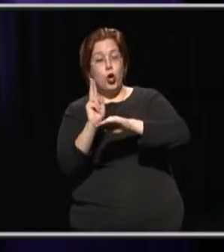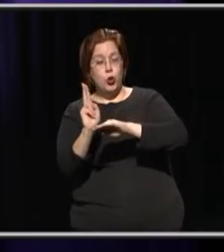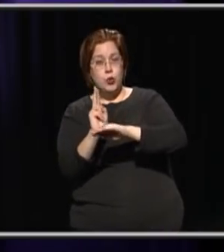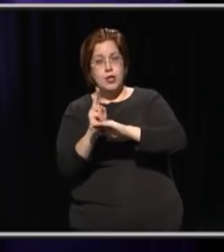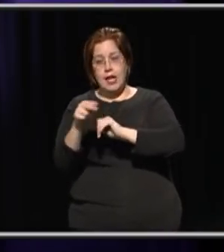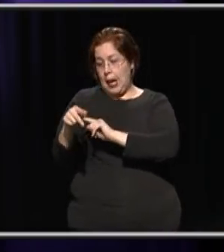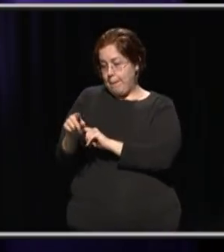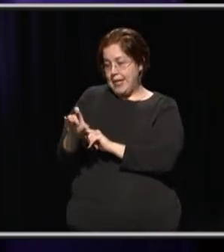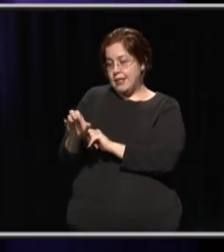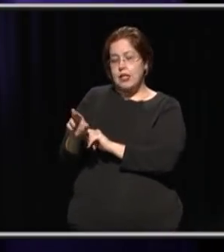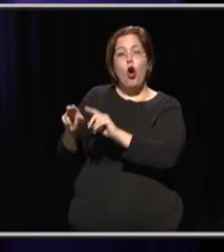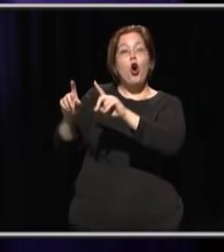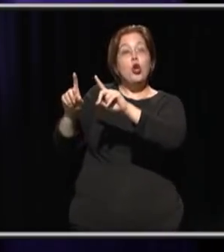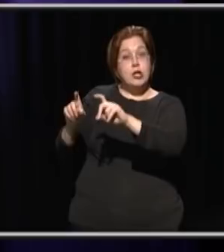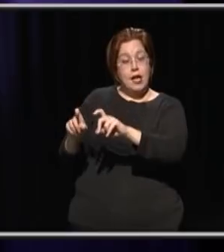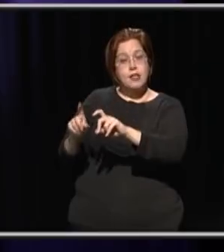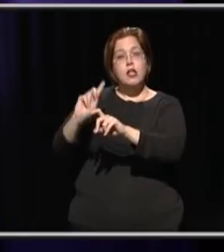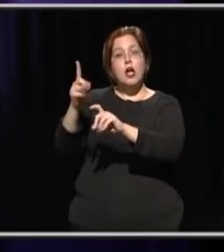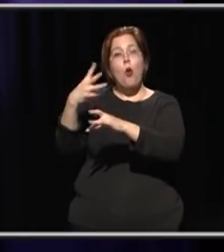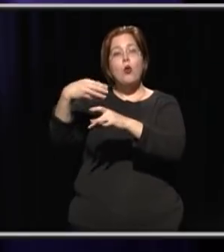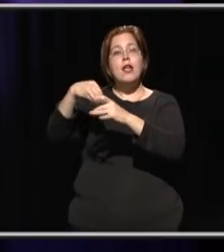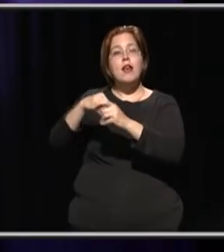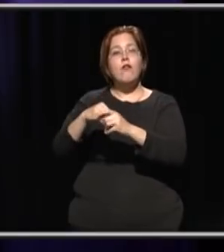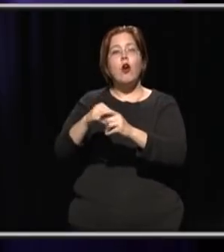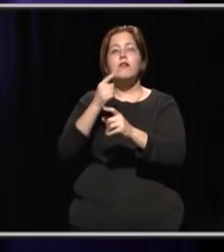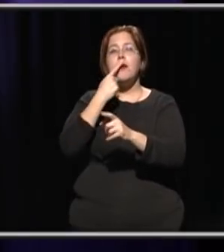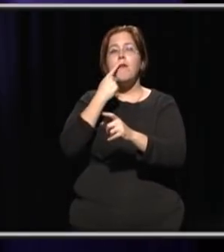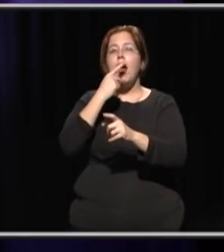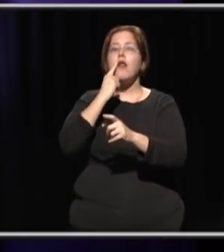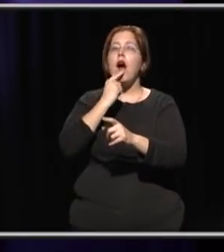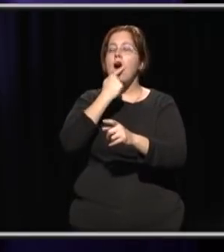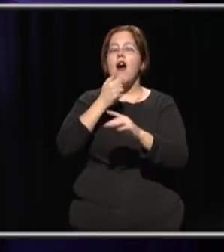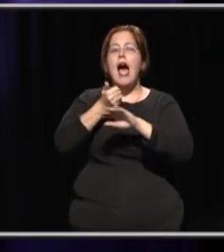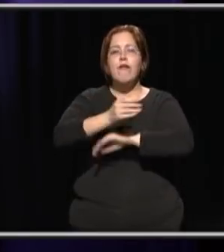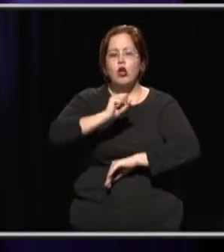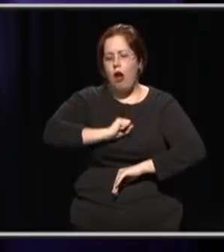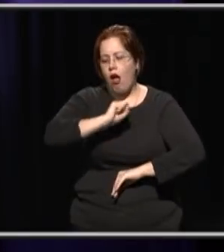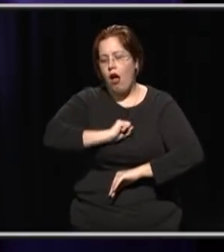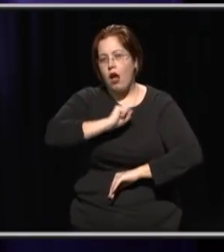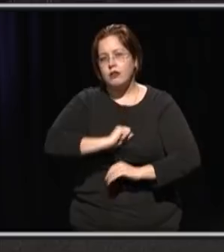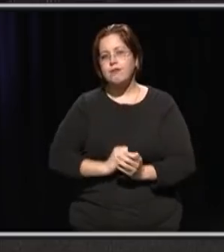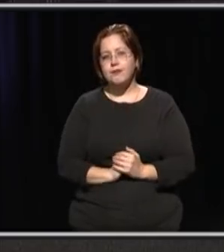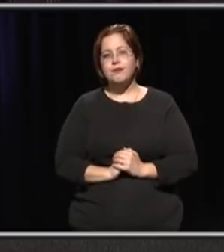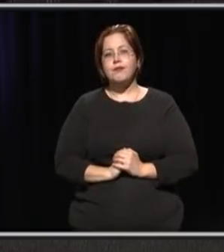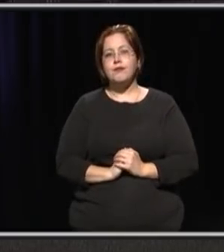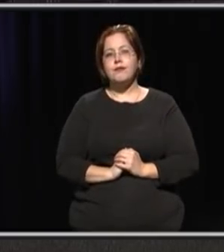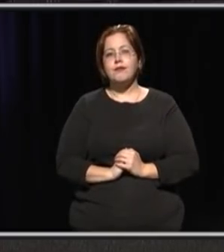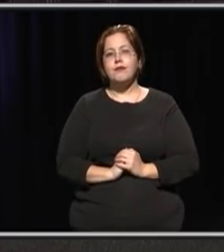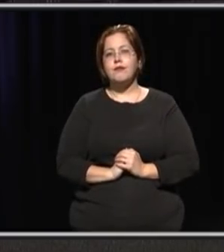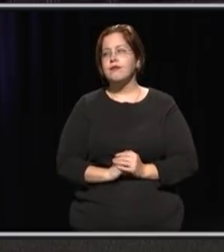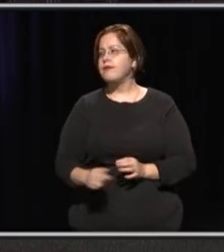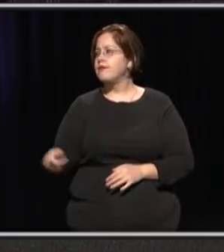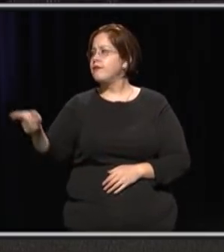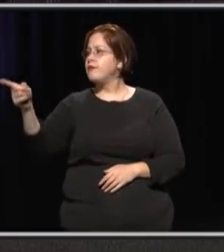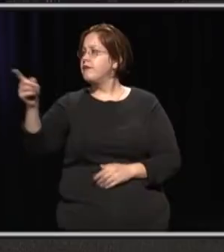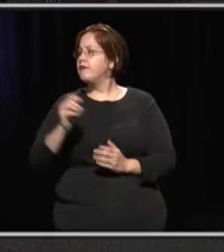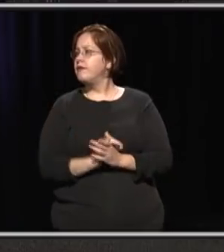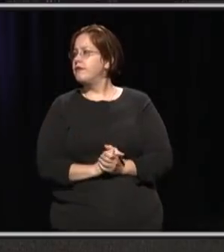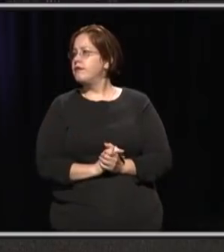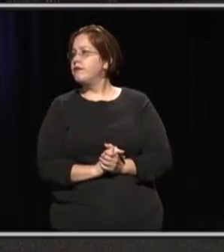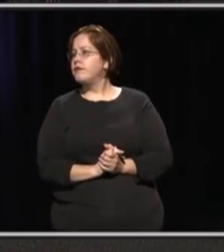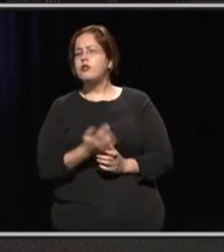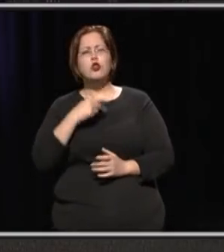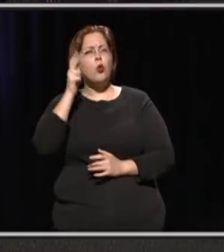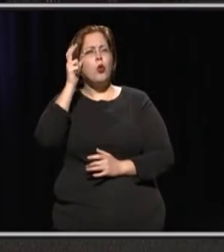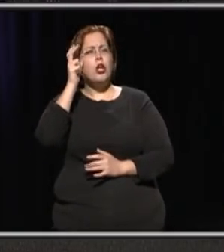a PCR test that only involves a swab after you've coughed. Dr. Davis, we're hearing